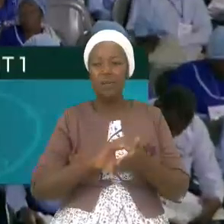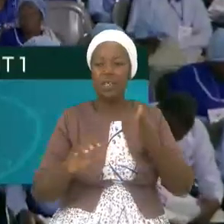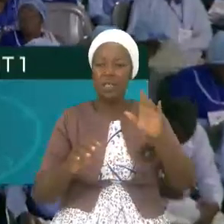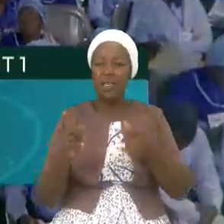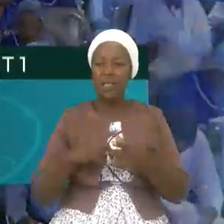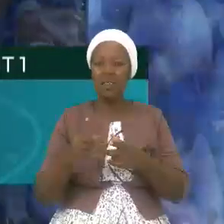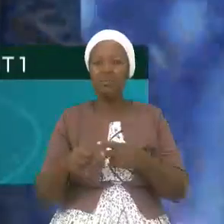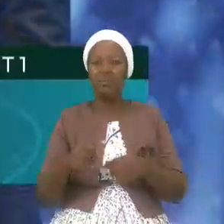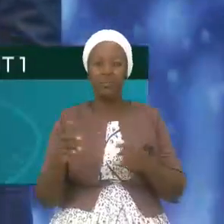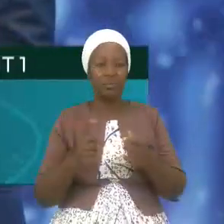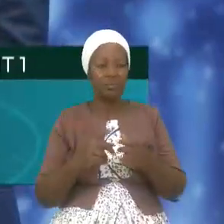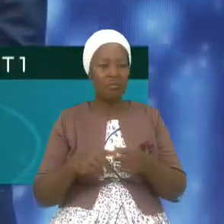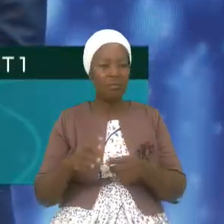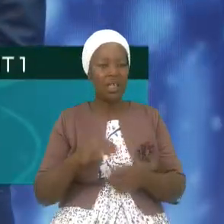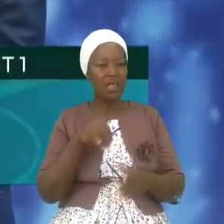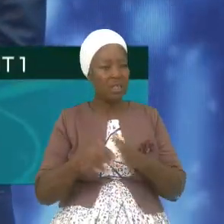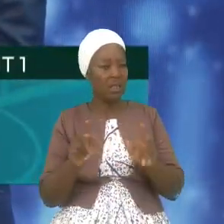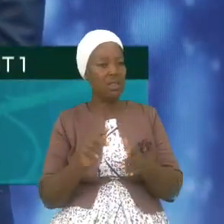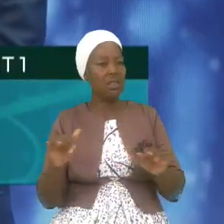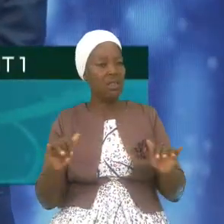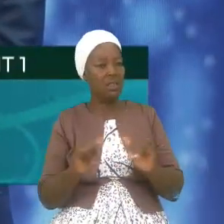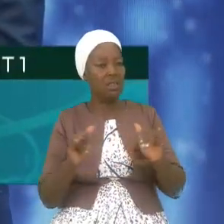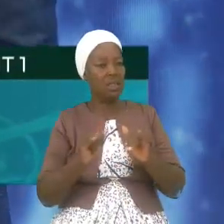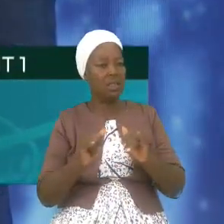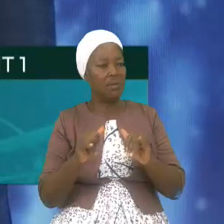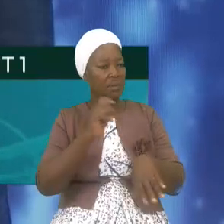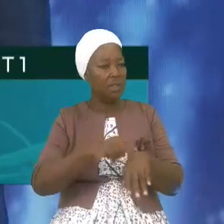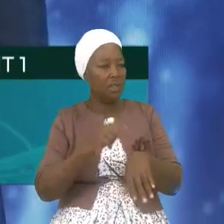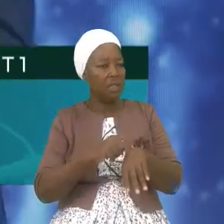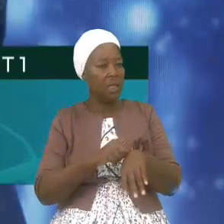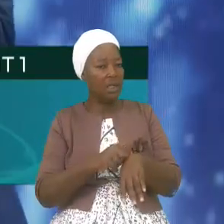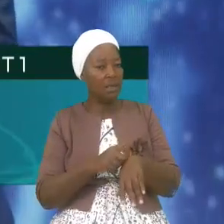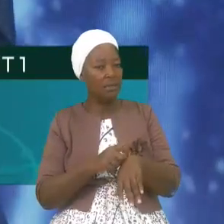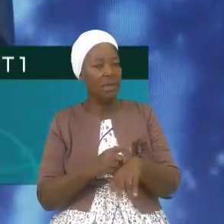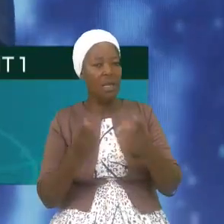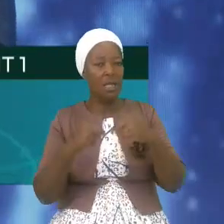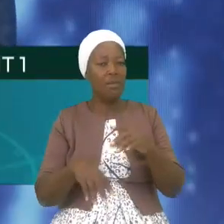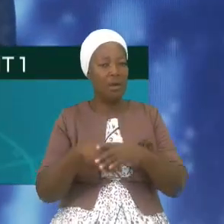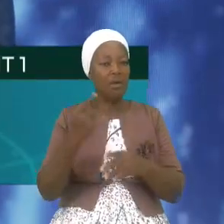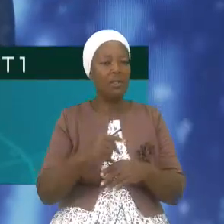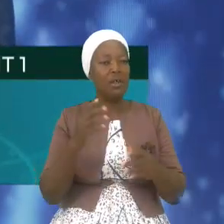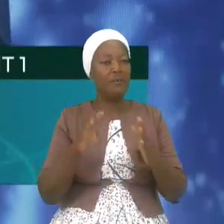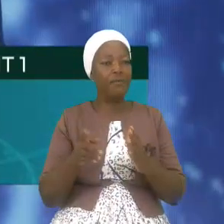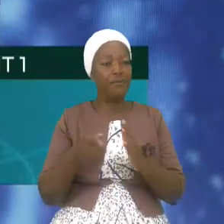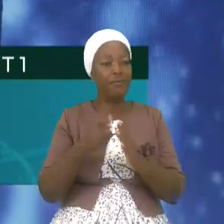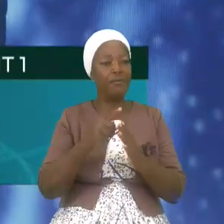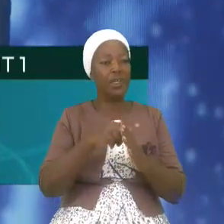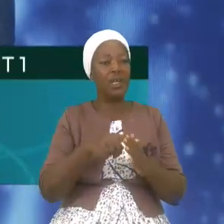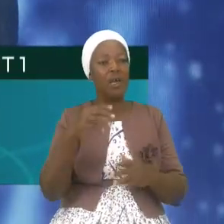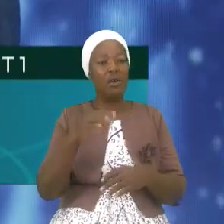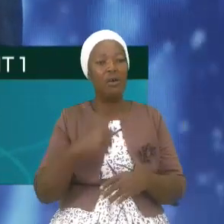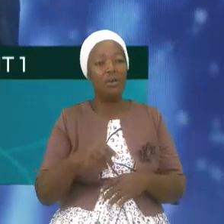hand. God was now about to ask, can you blame God if